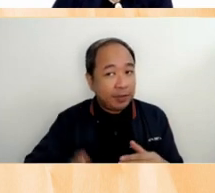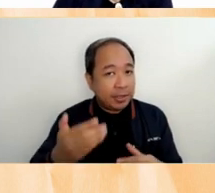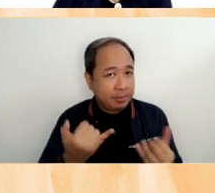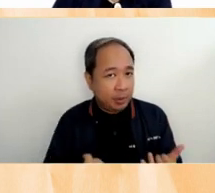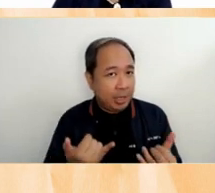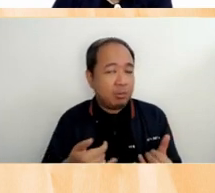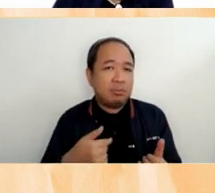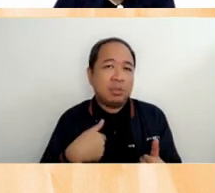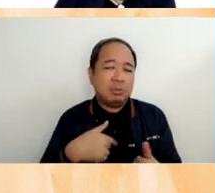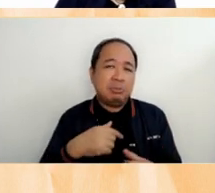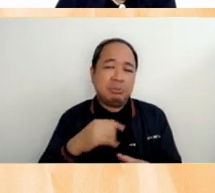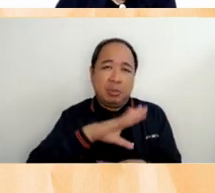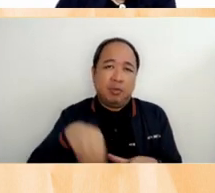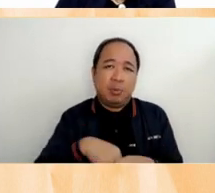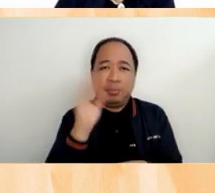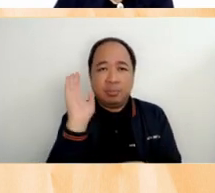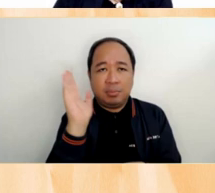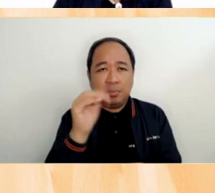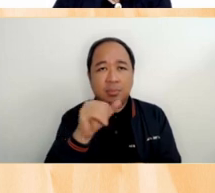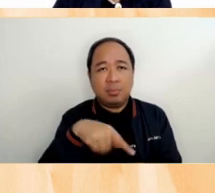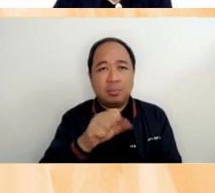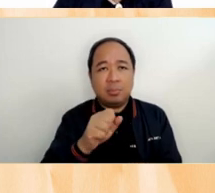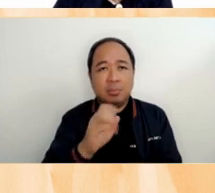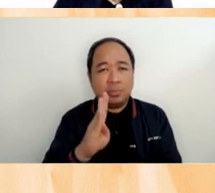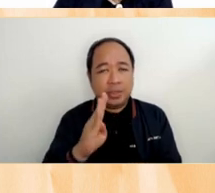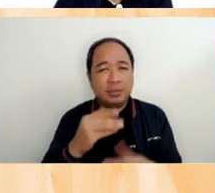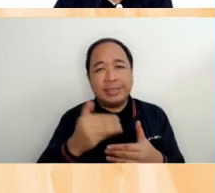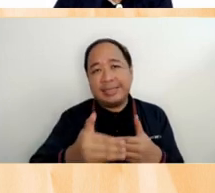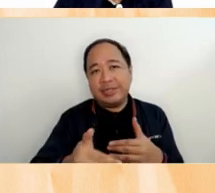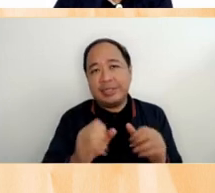So for this morning, here are my objectives.